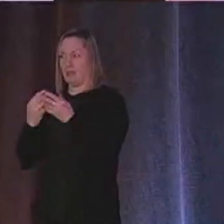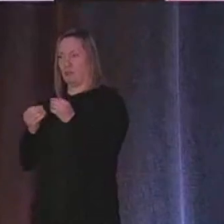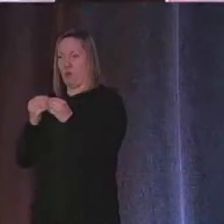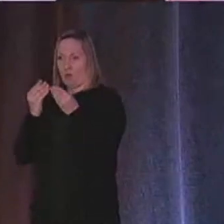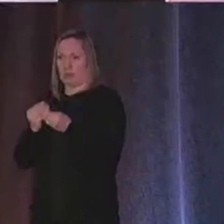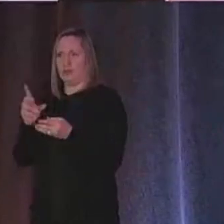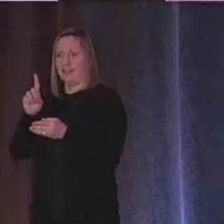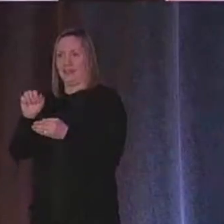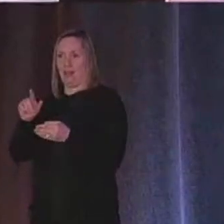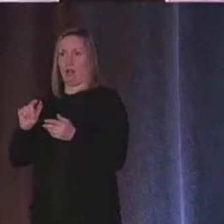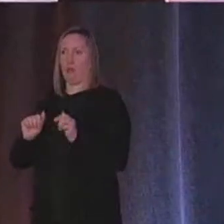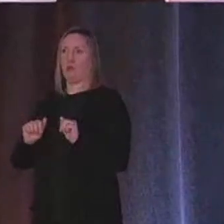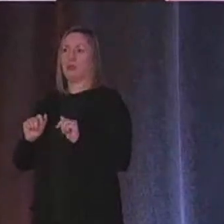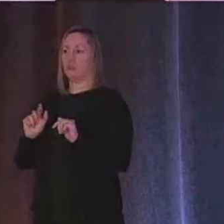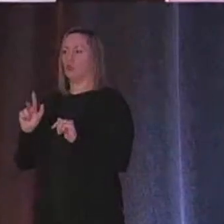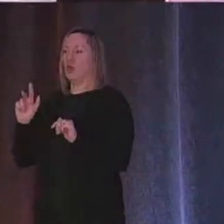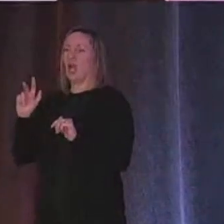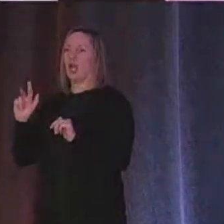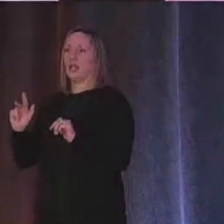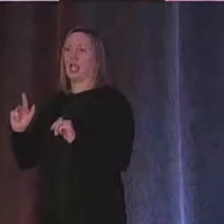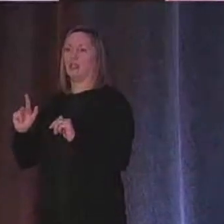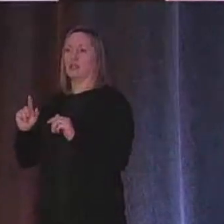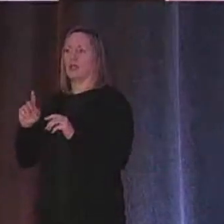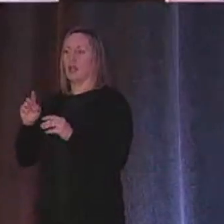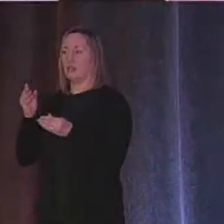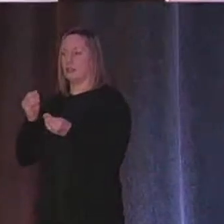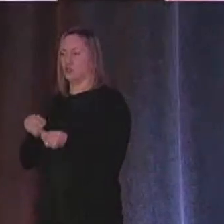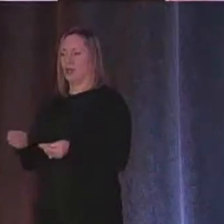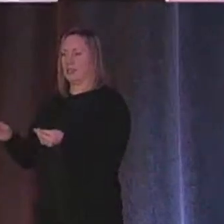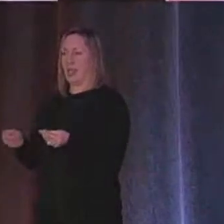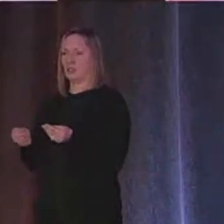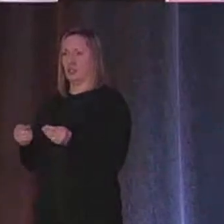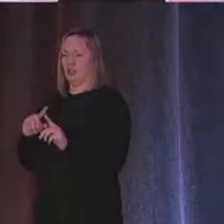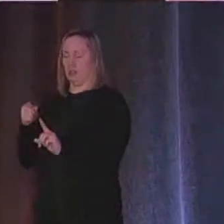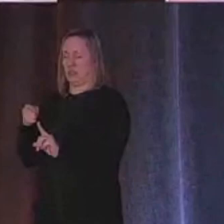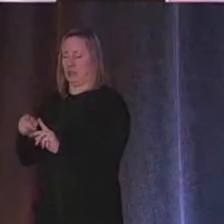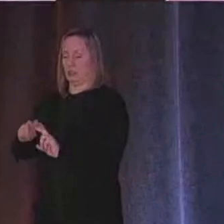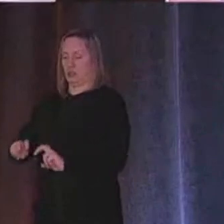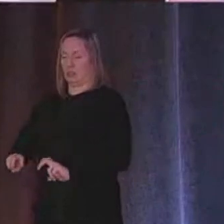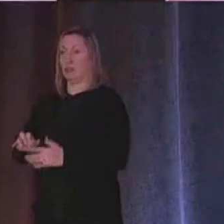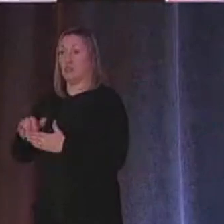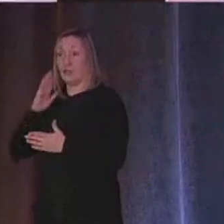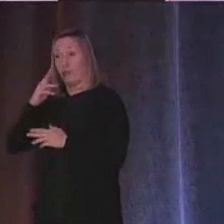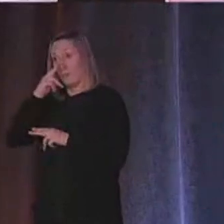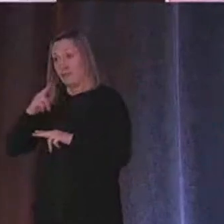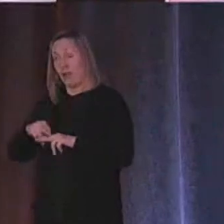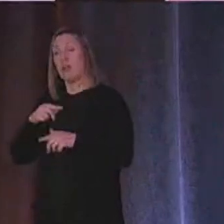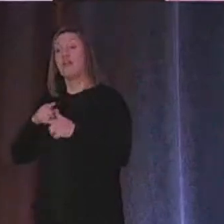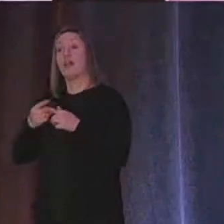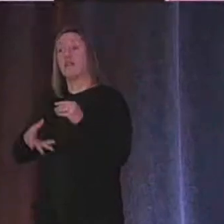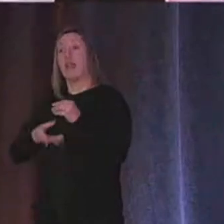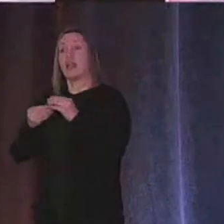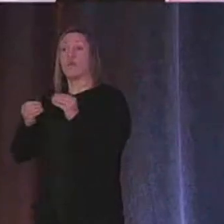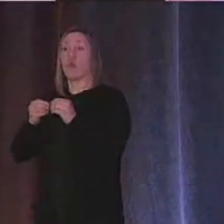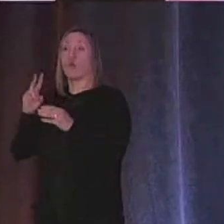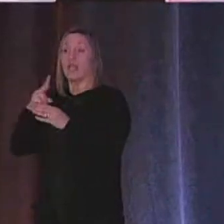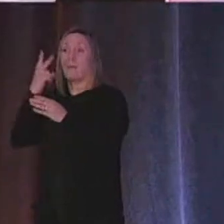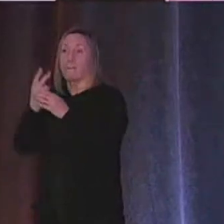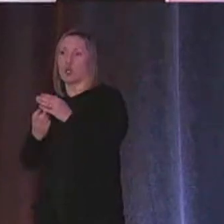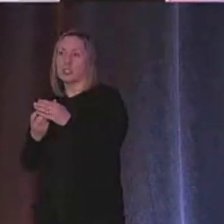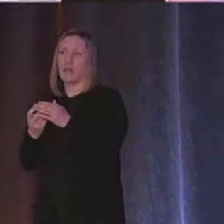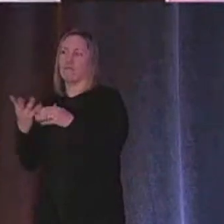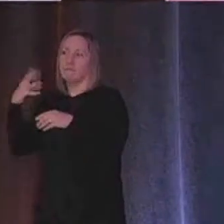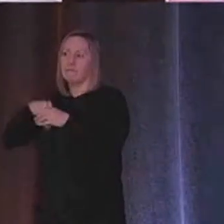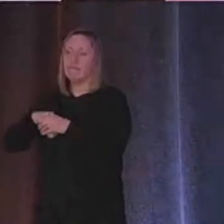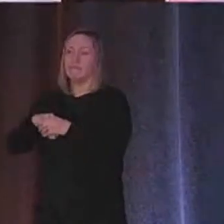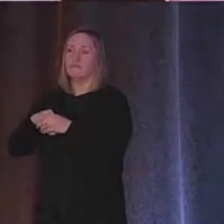to be able to click on a transaction and really drill down into it. So that's going to be fun. And then adding more immersive features. So maybe we